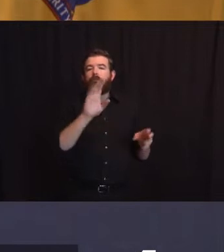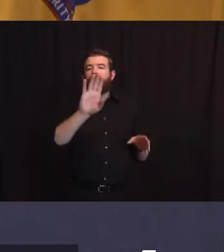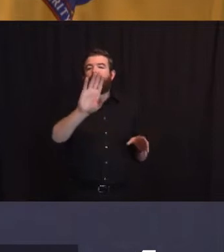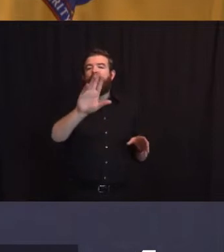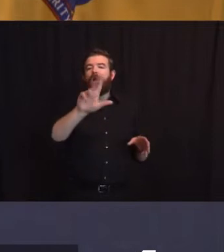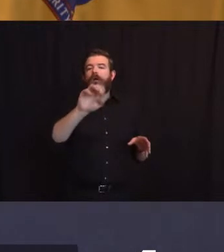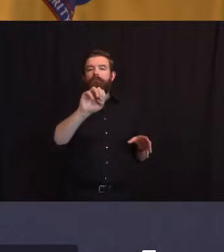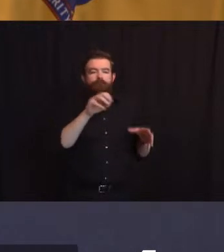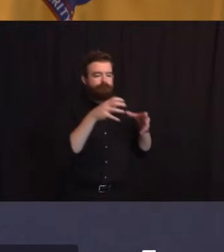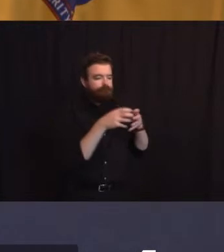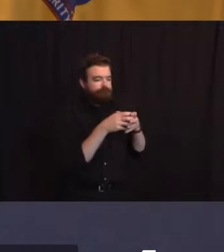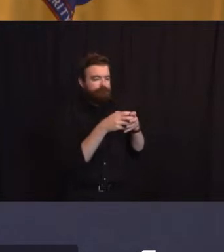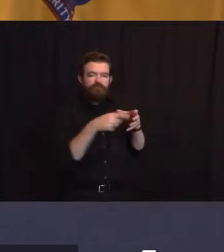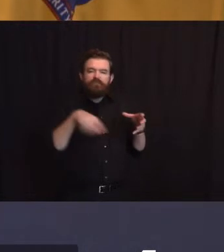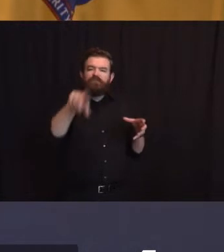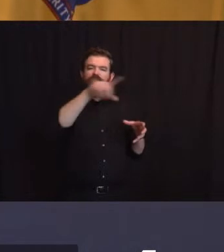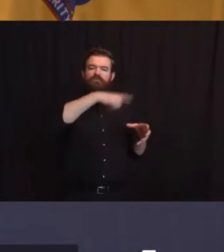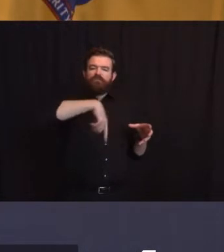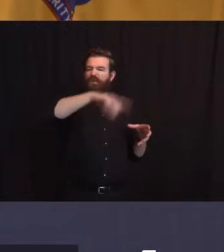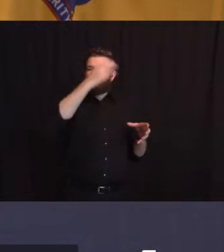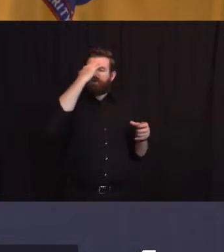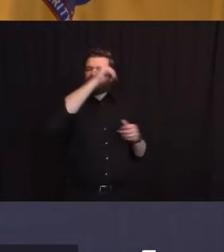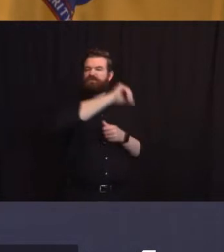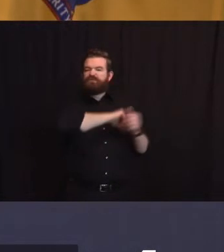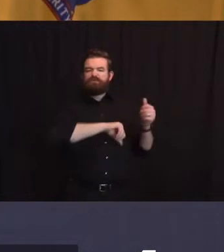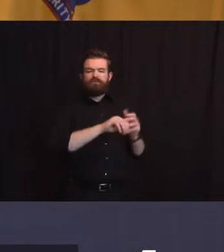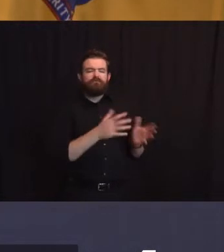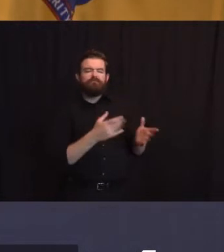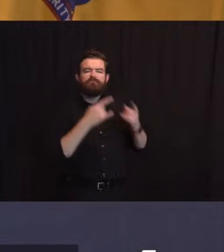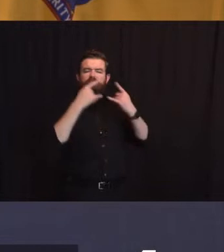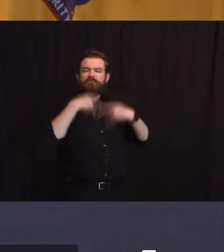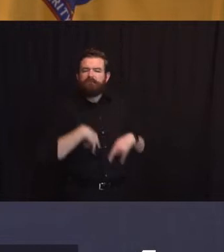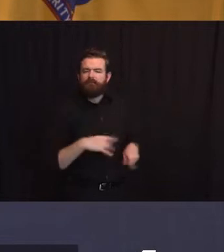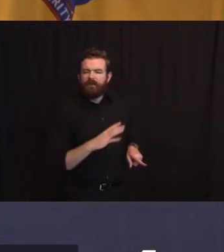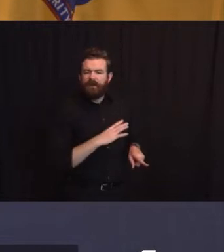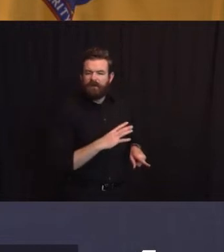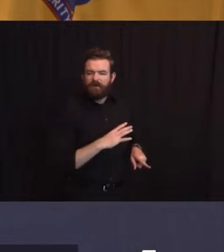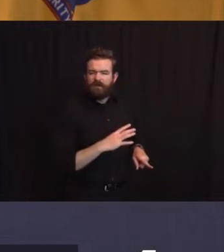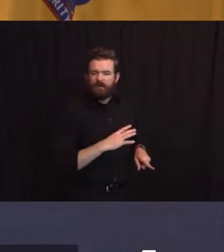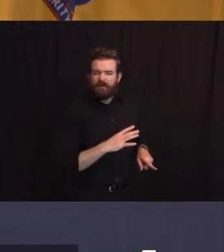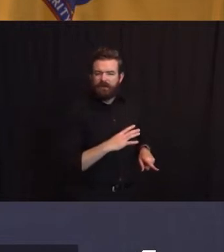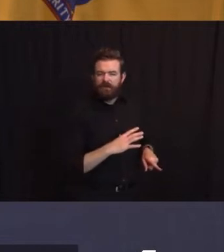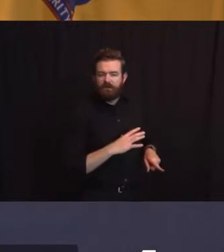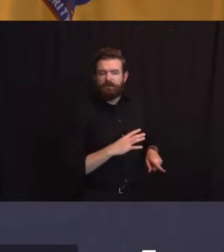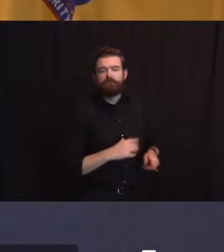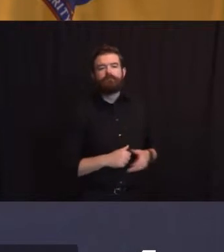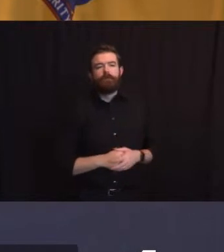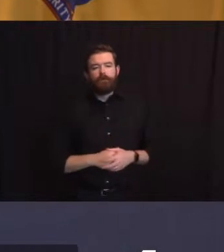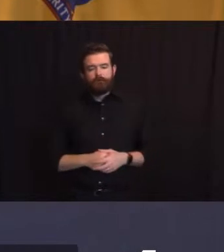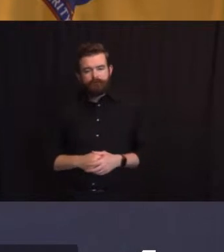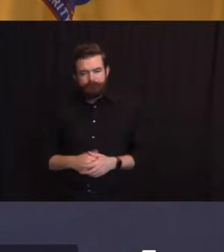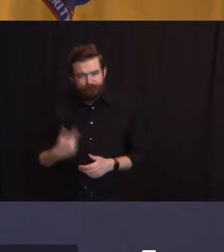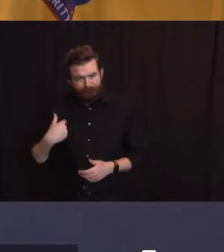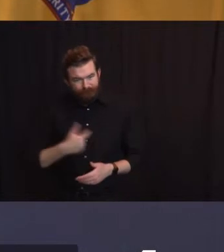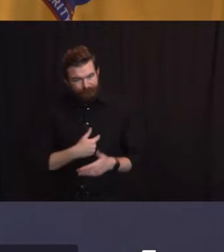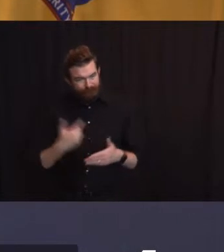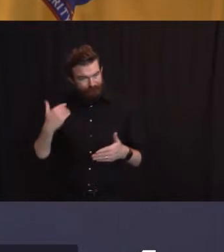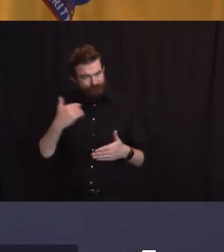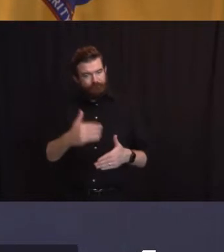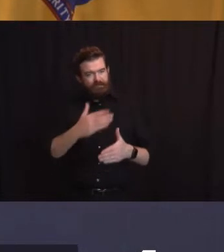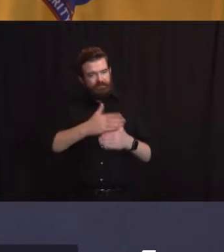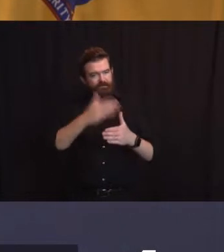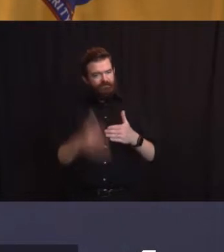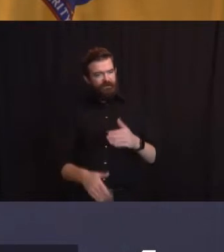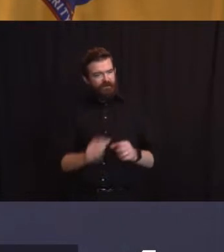that we think we have this thing on the run, and as it relates to public places,